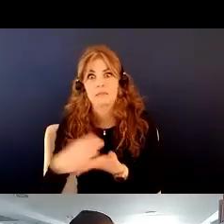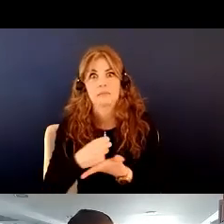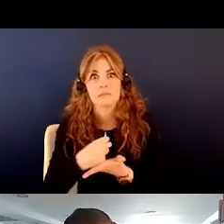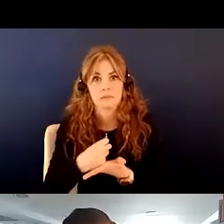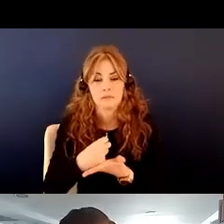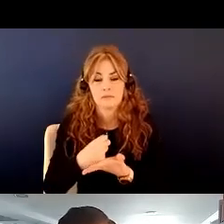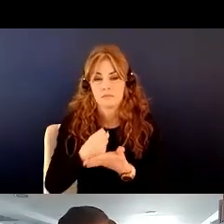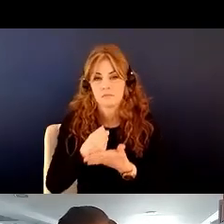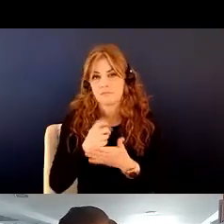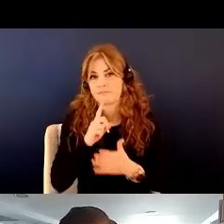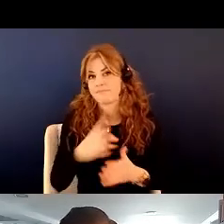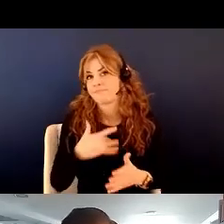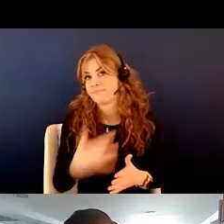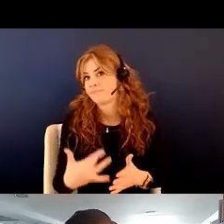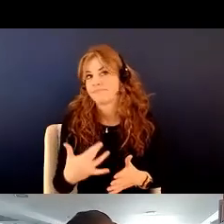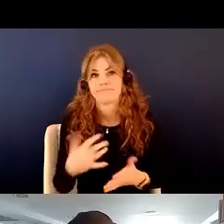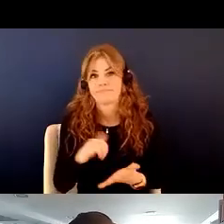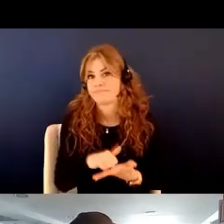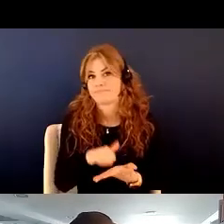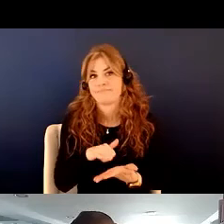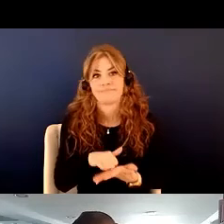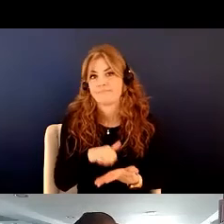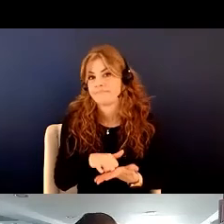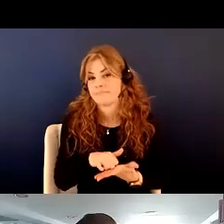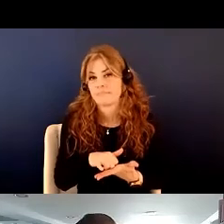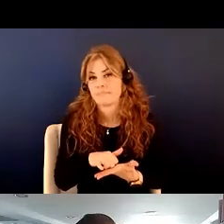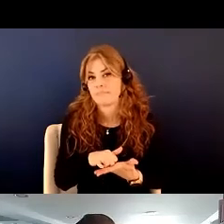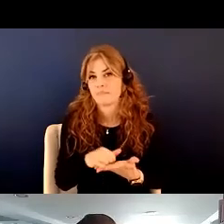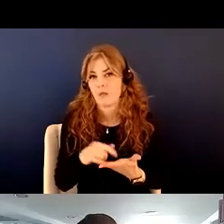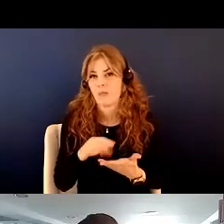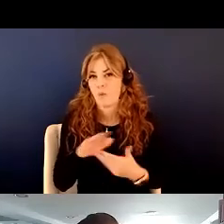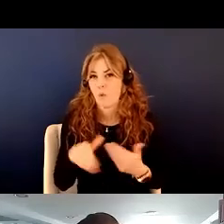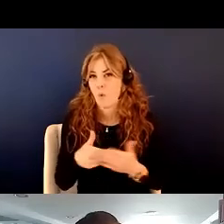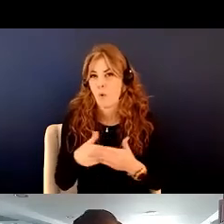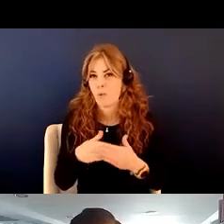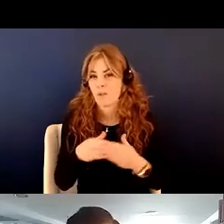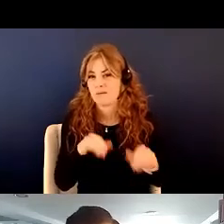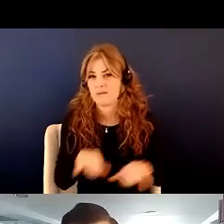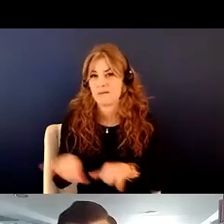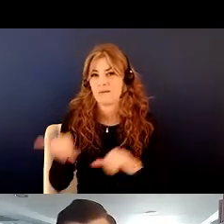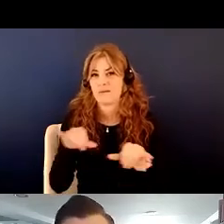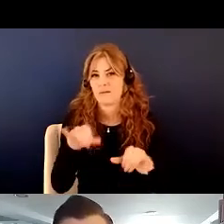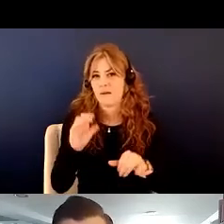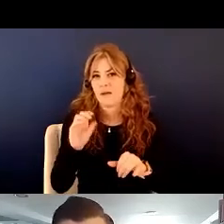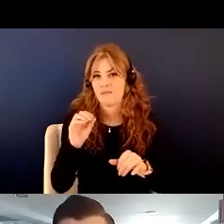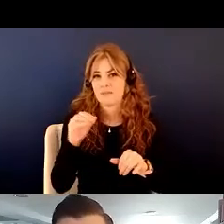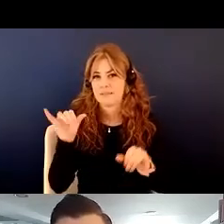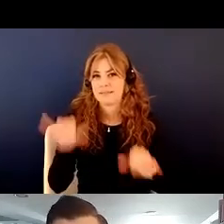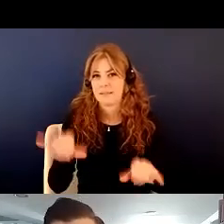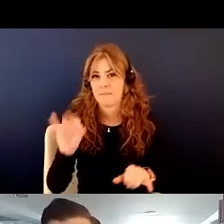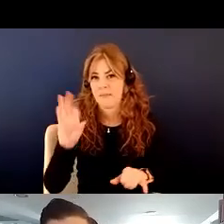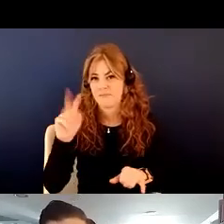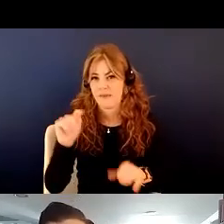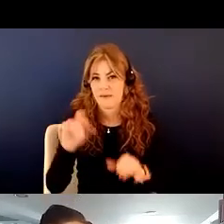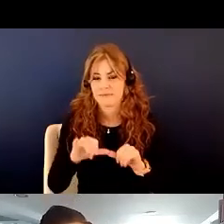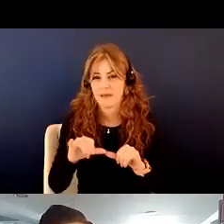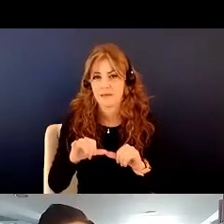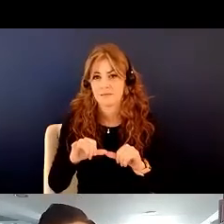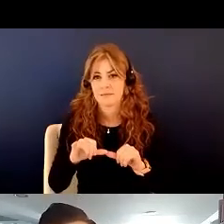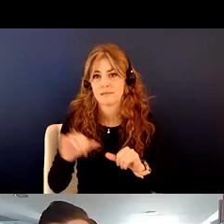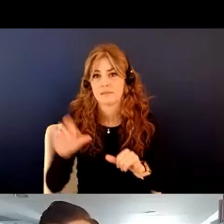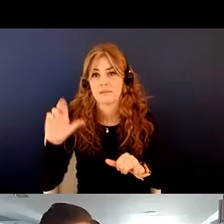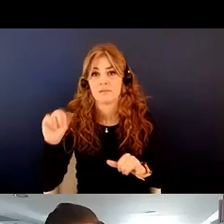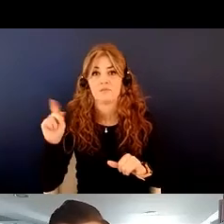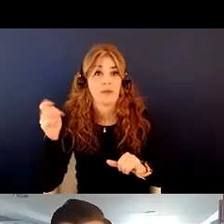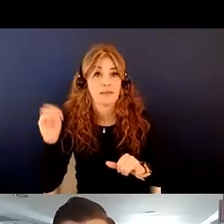It's usually implausible that those are homogeneous distributions of effect sizes, meaning a random effects model